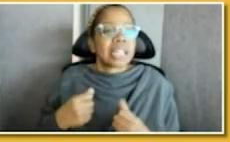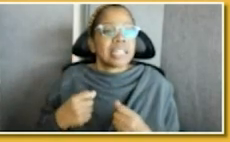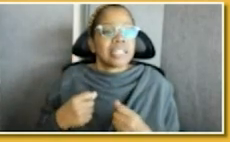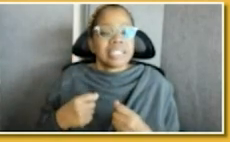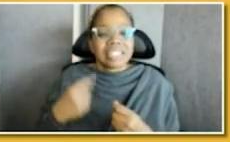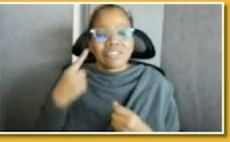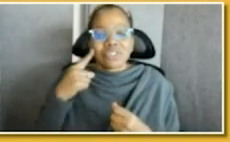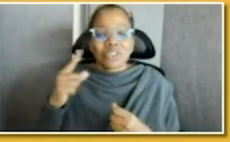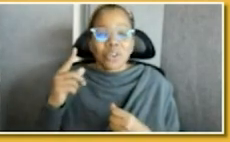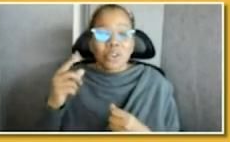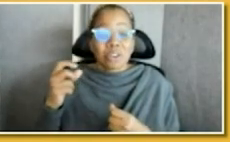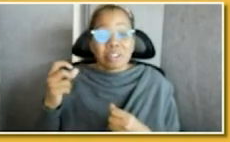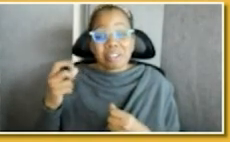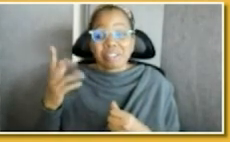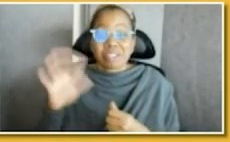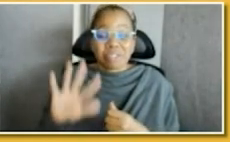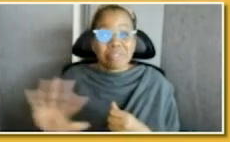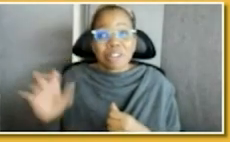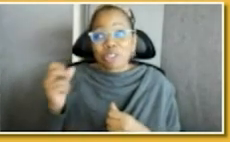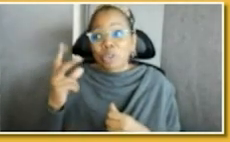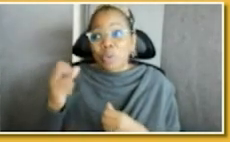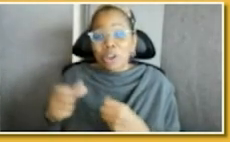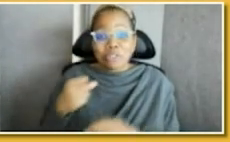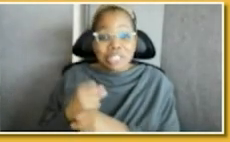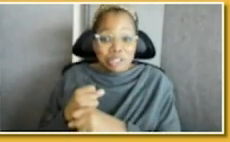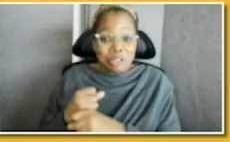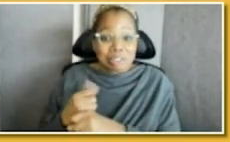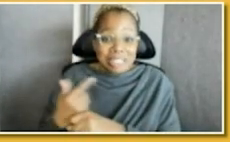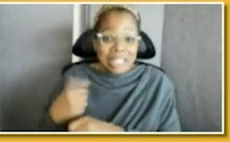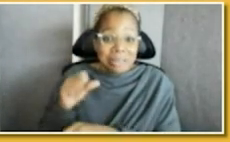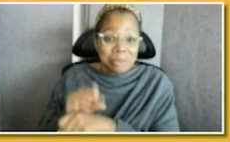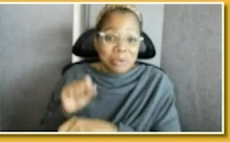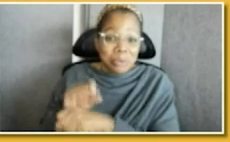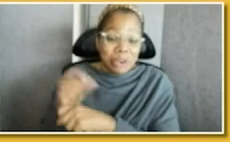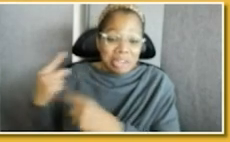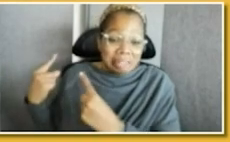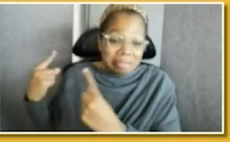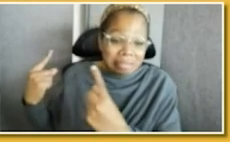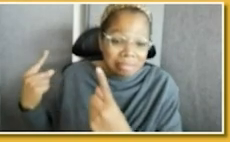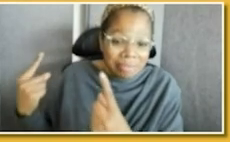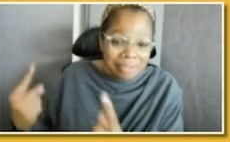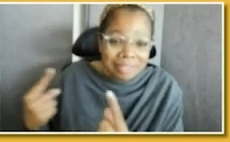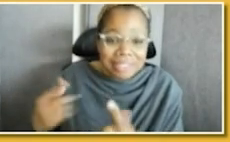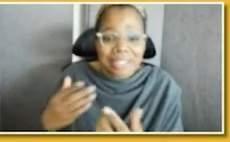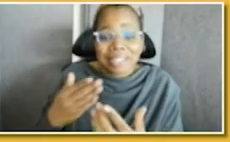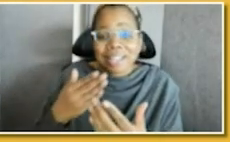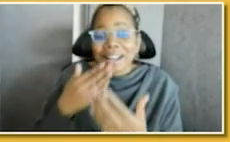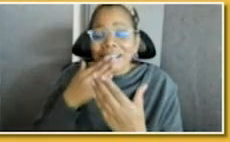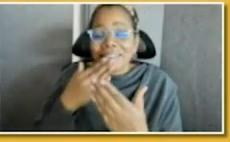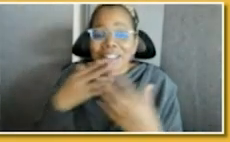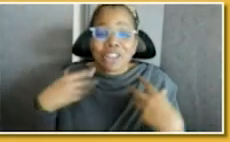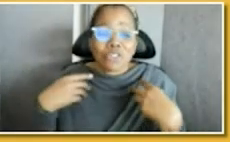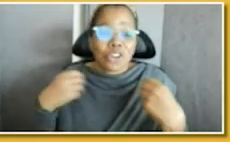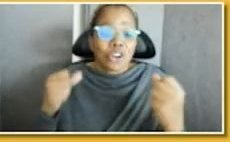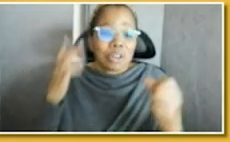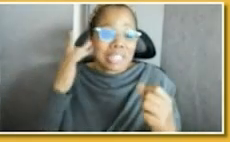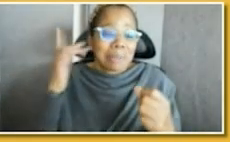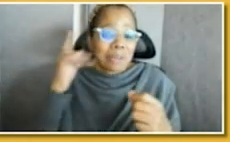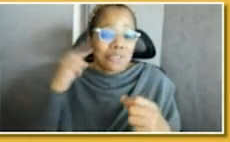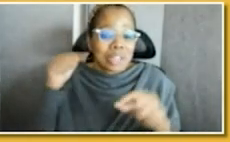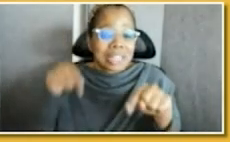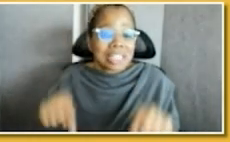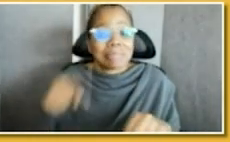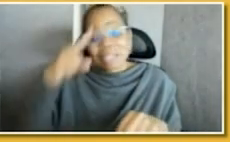years since this began to lead up to an event like tonight, I really thank Courage California for putting this on, because this is really what